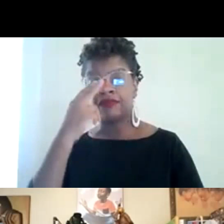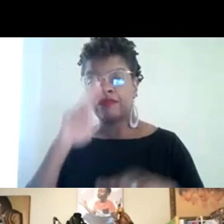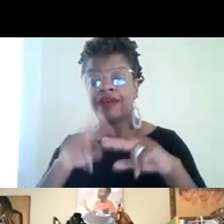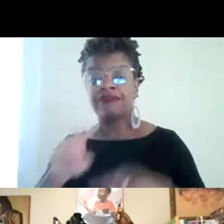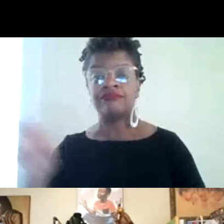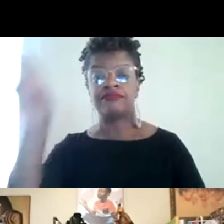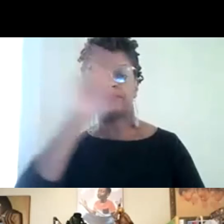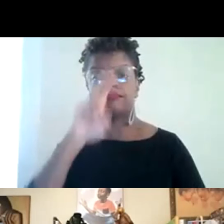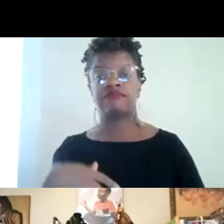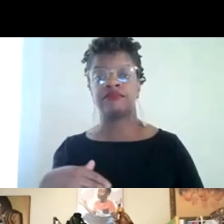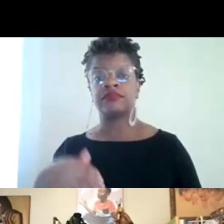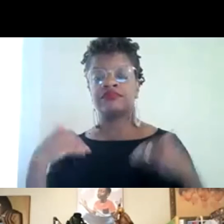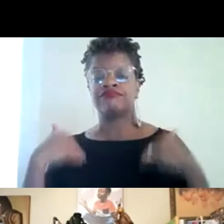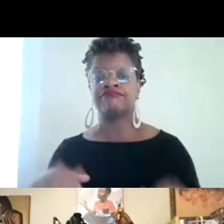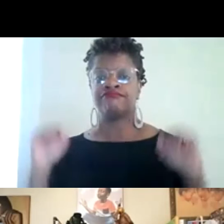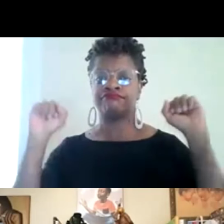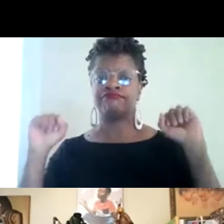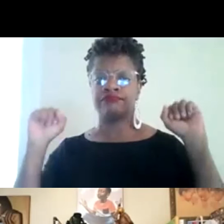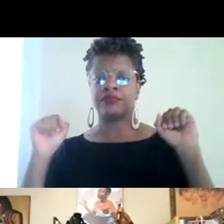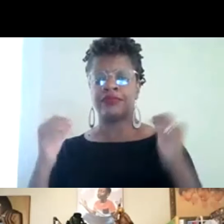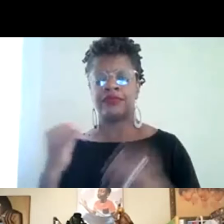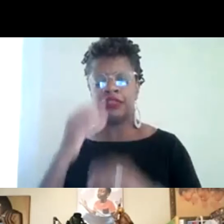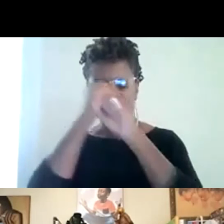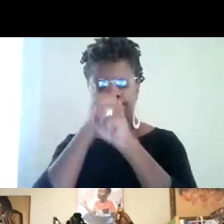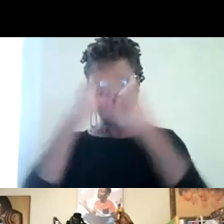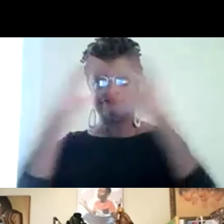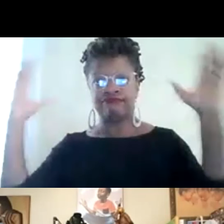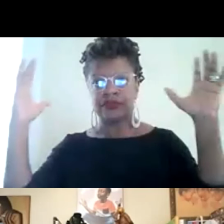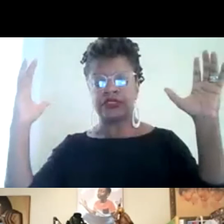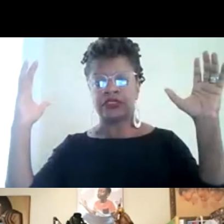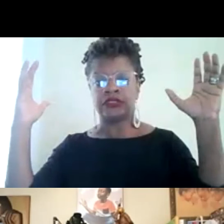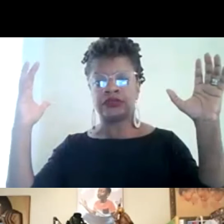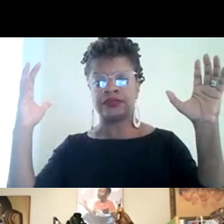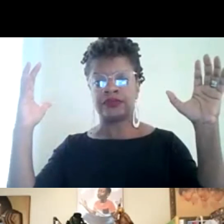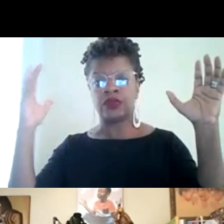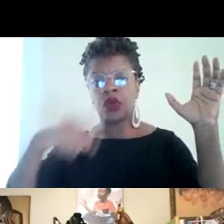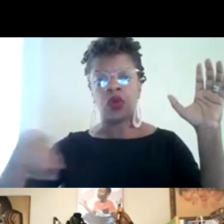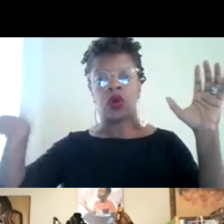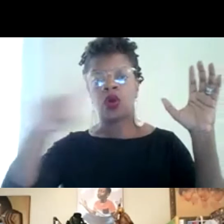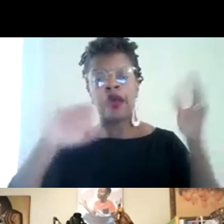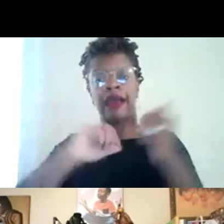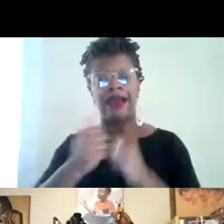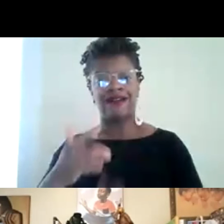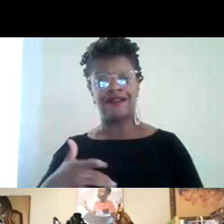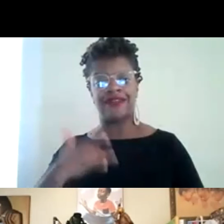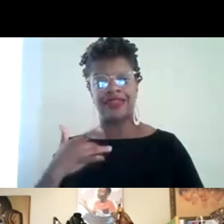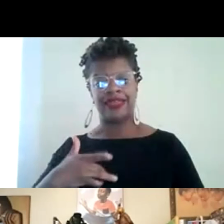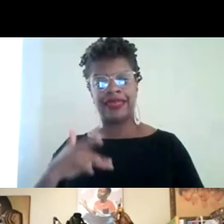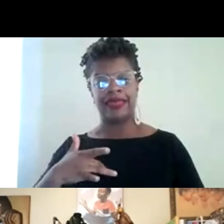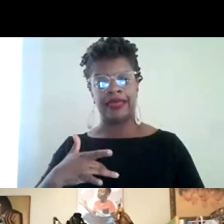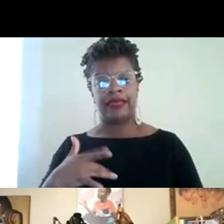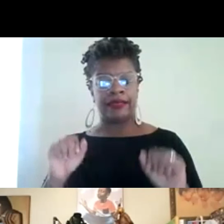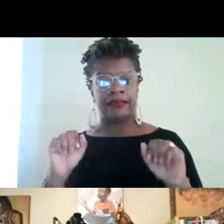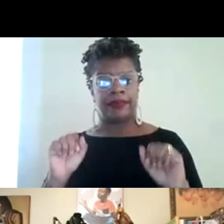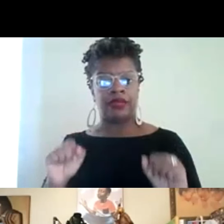physical education. So imagine these things and imagine what it must feel like and what it might mean